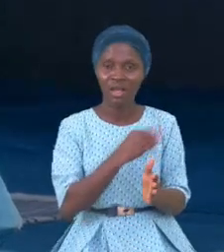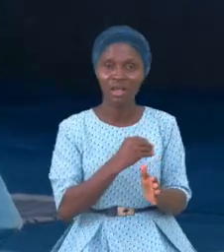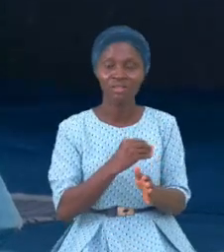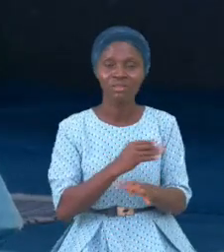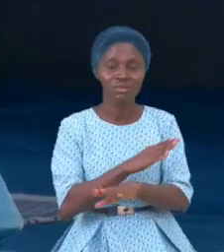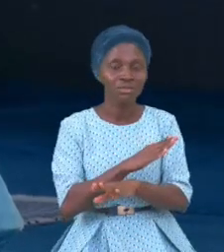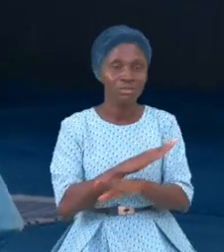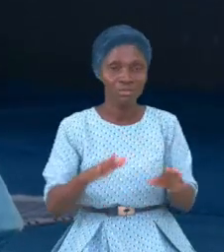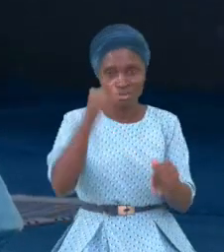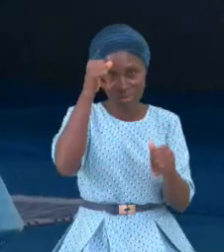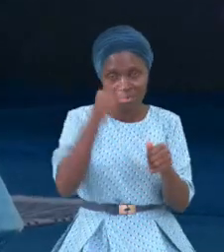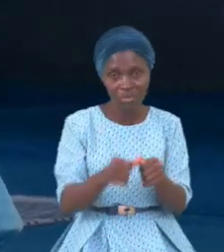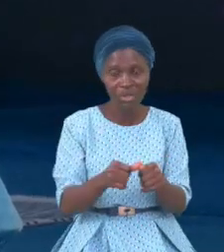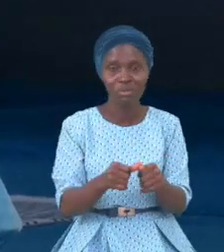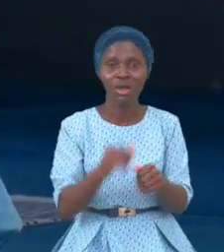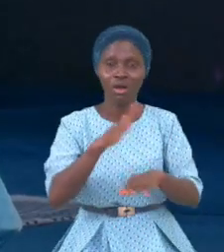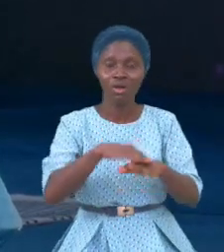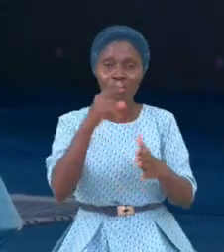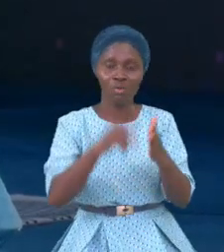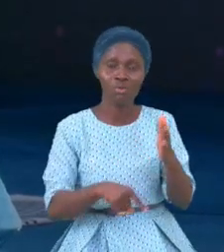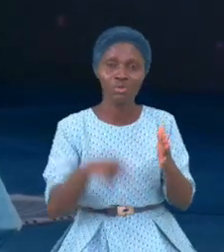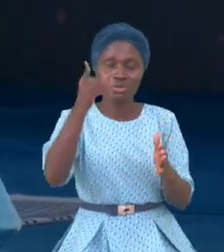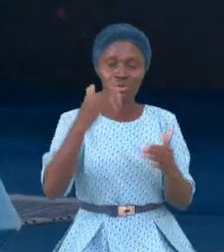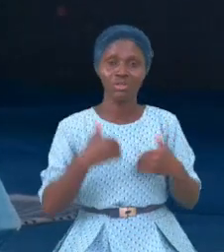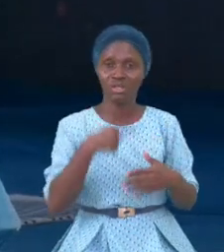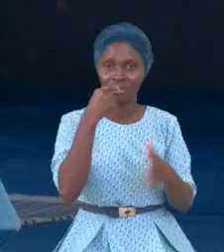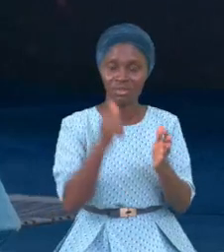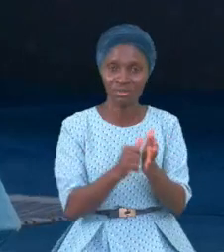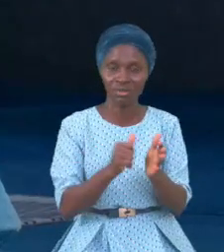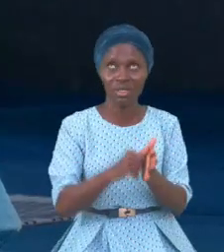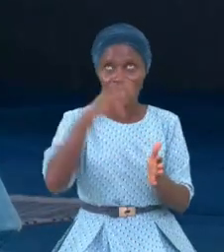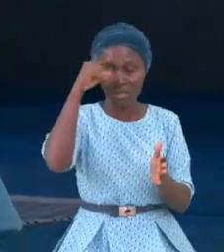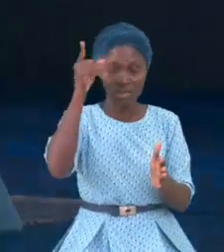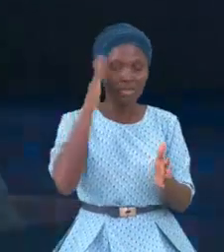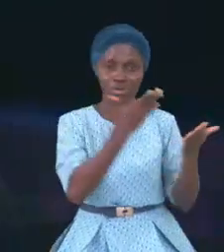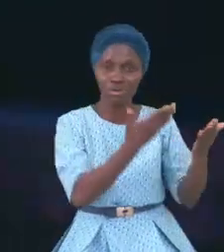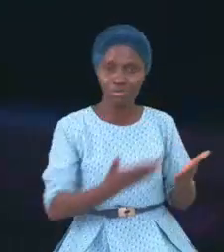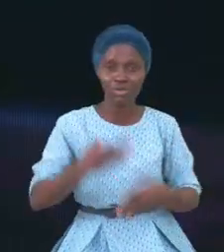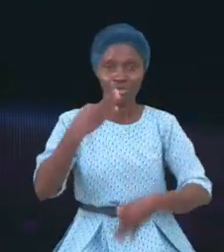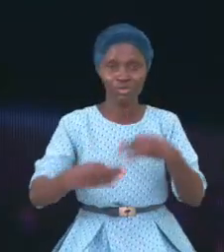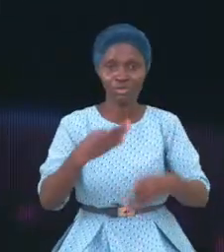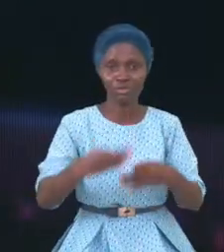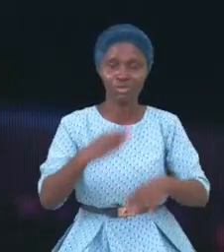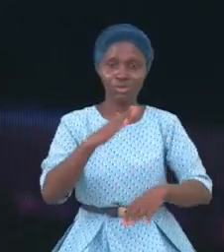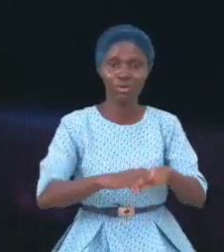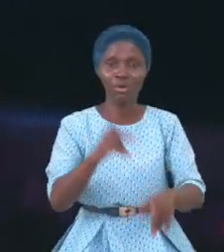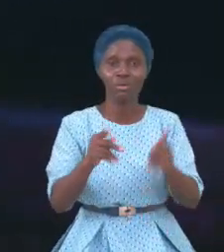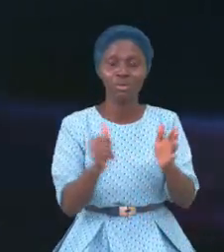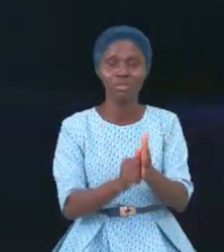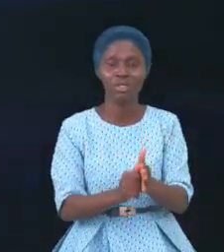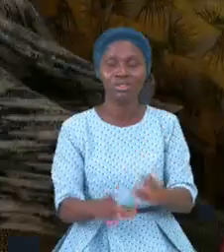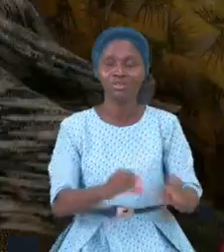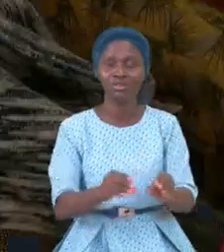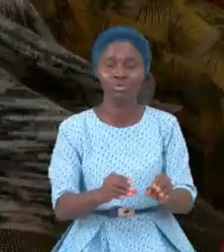And all that judgment had come upon the gods of Egypt. And think of such an Aaron